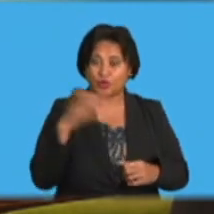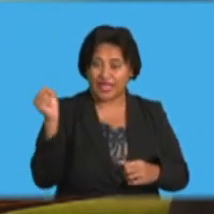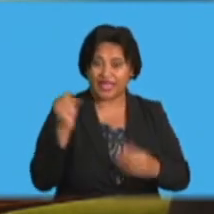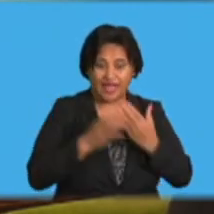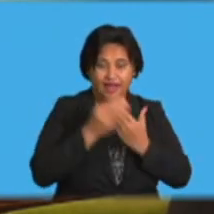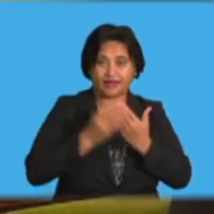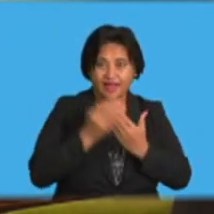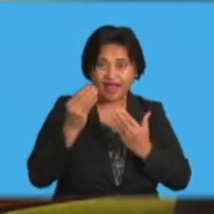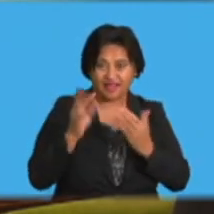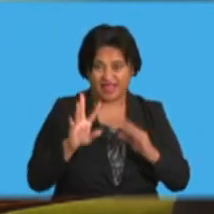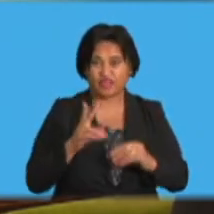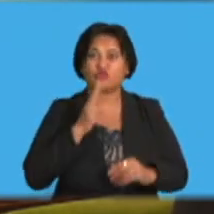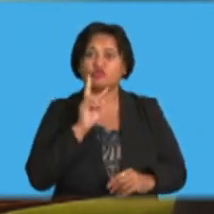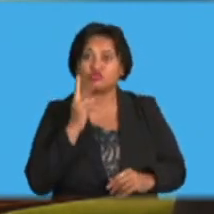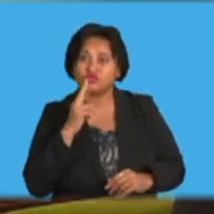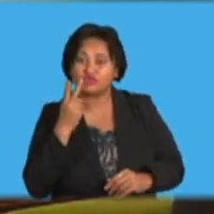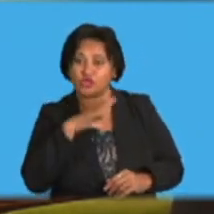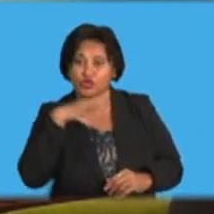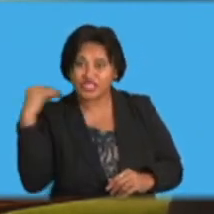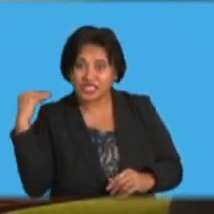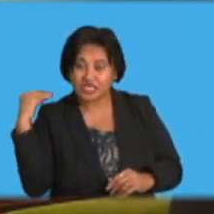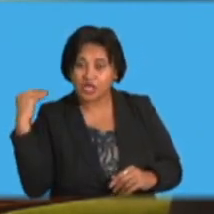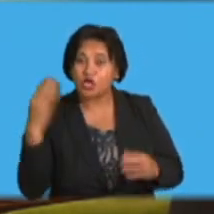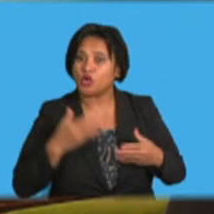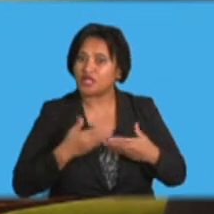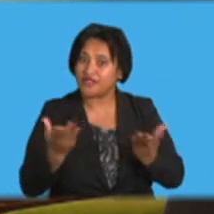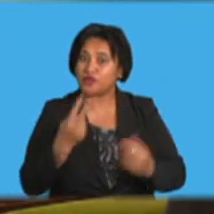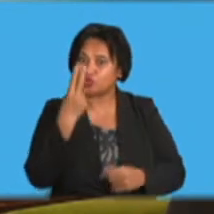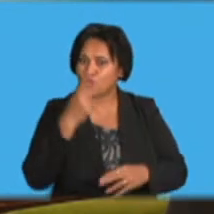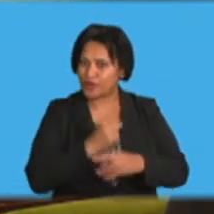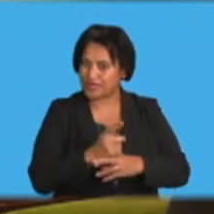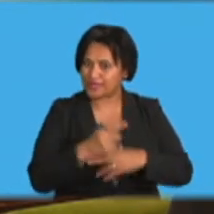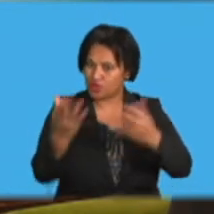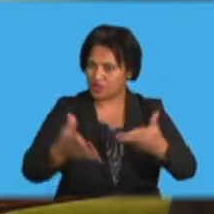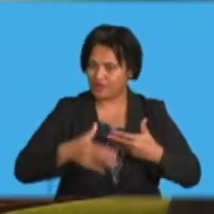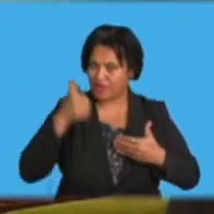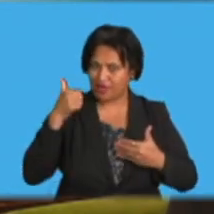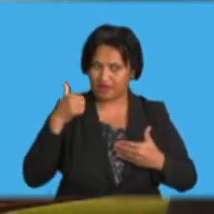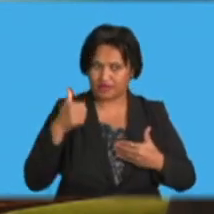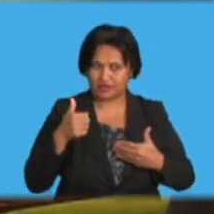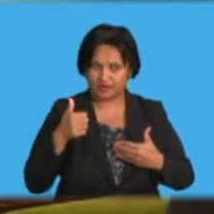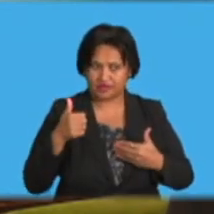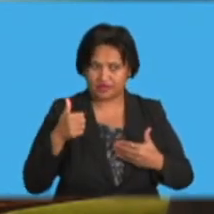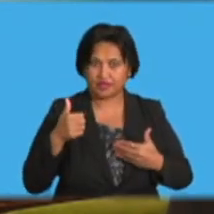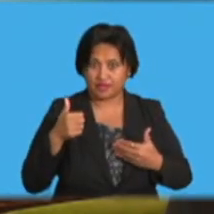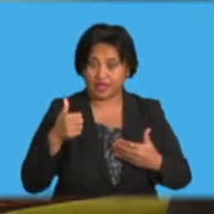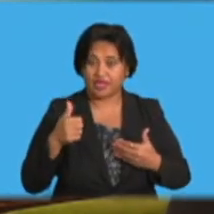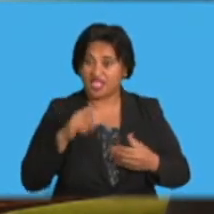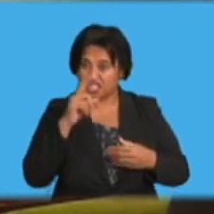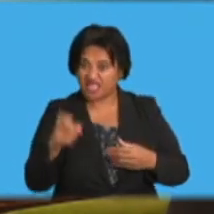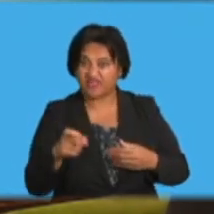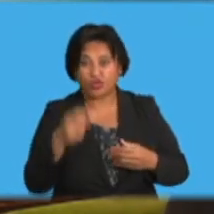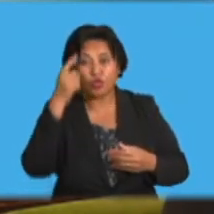under false pretenses, we're going to give you 2 weeks to return the card. If you incorrectly applied for assistance, come